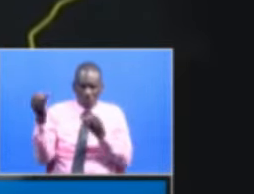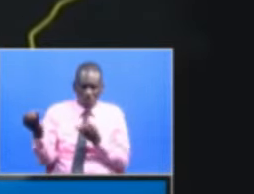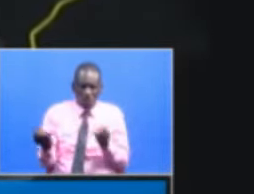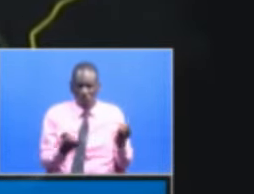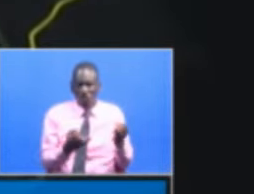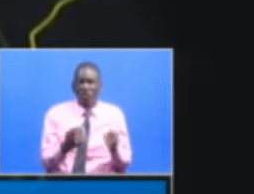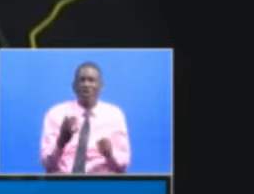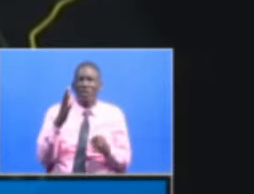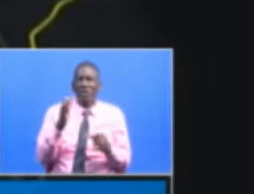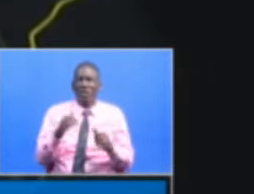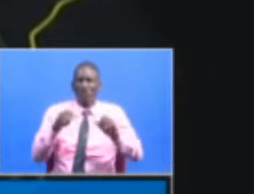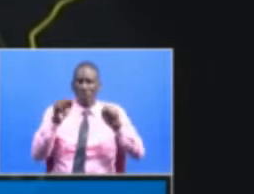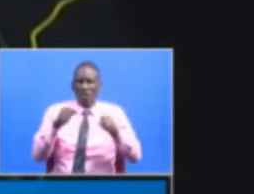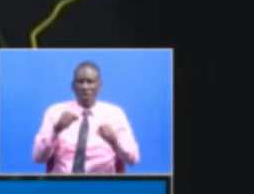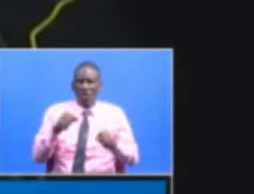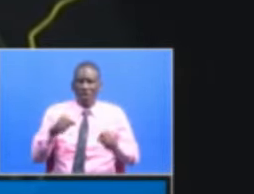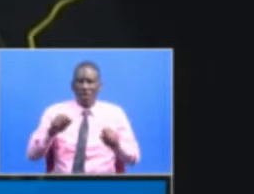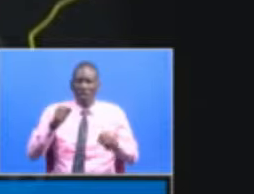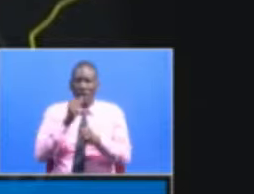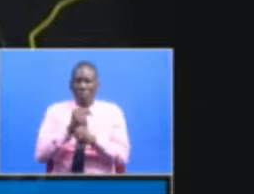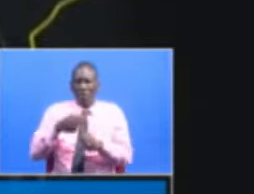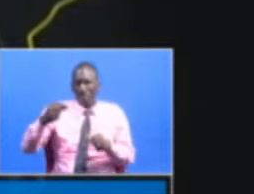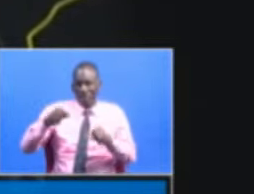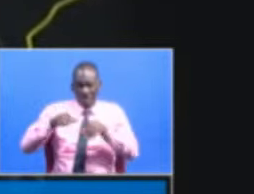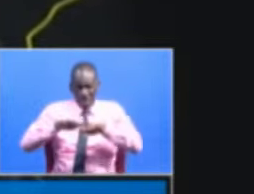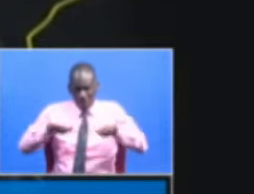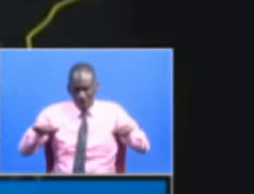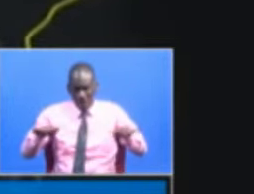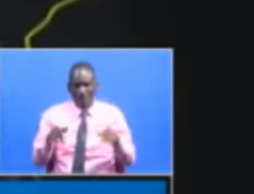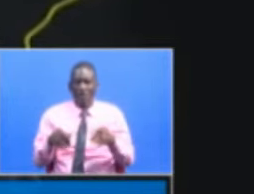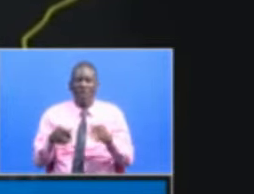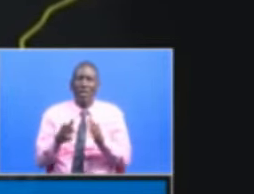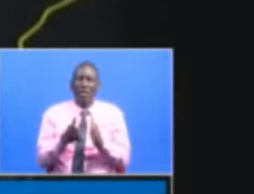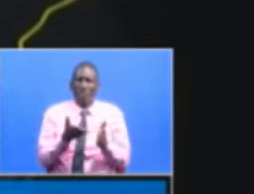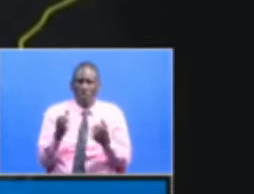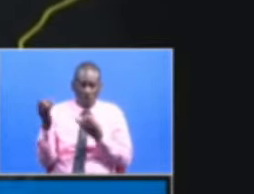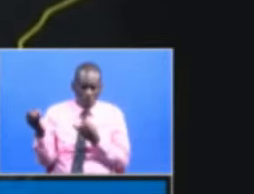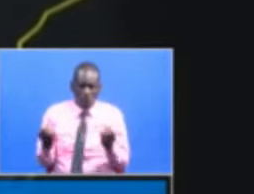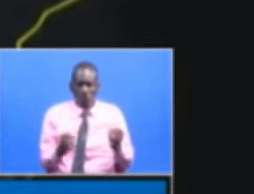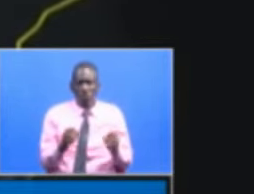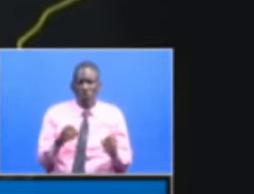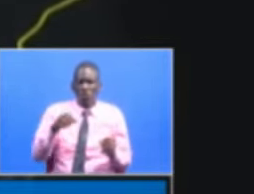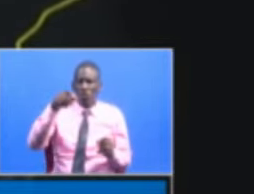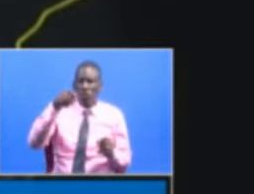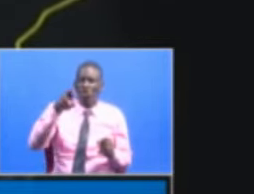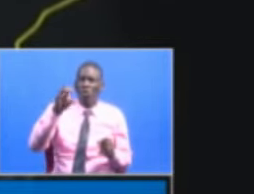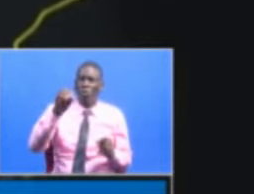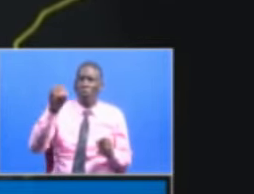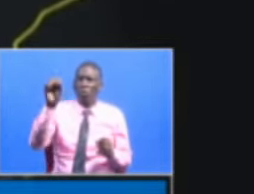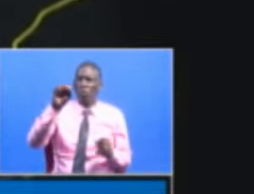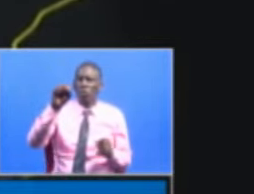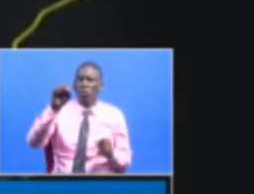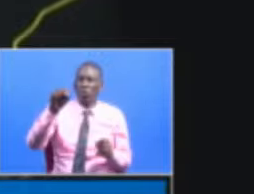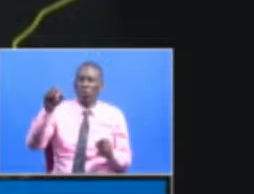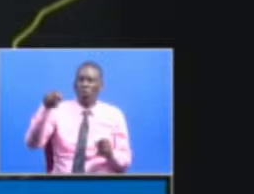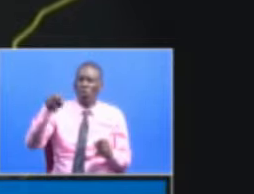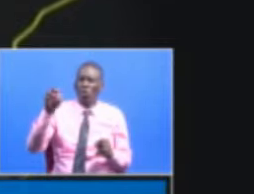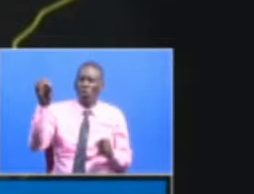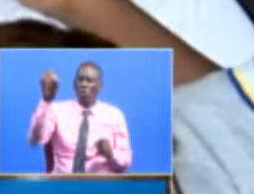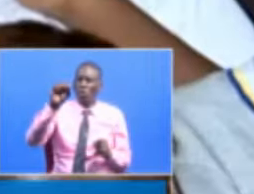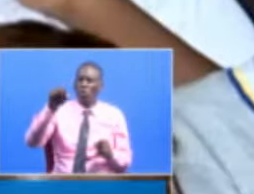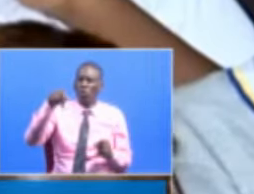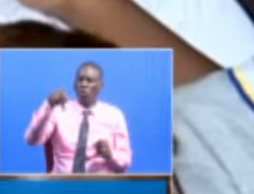inaweza kufanya ku green ardhi zetu. Walintroduce mti inaitwa Prosopis and Juliflora. Sisi hapa